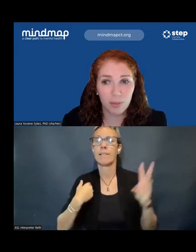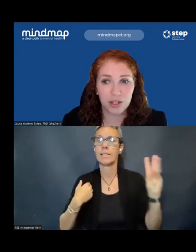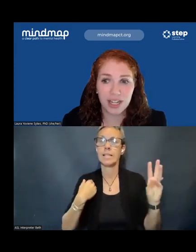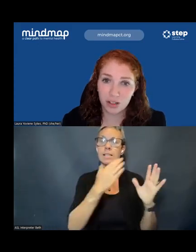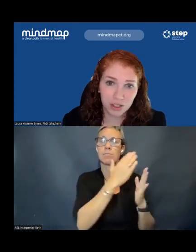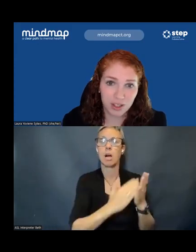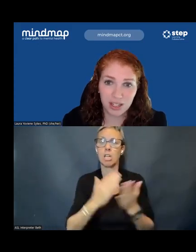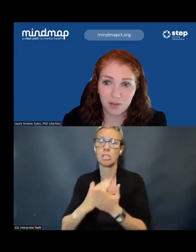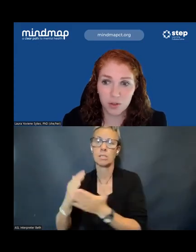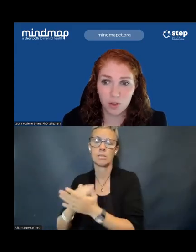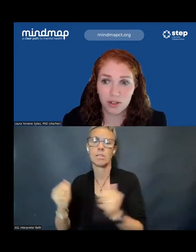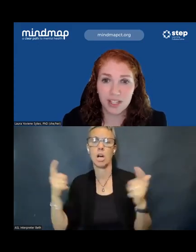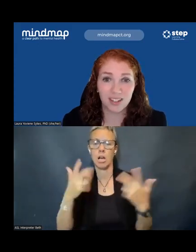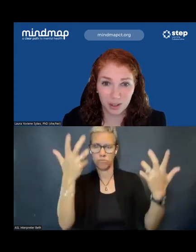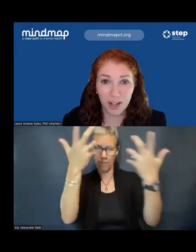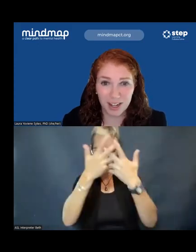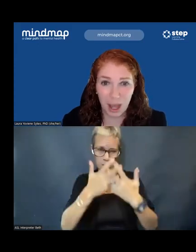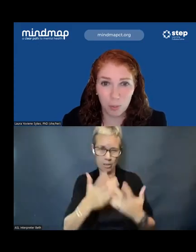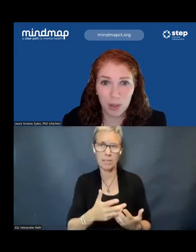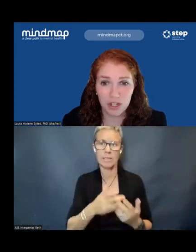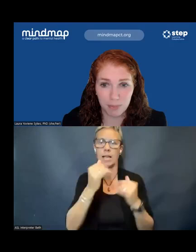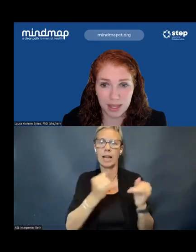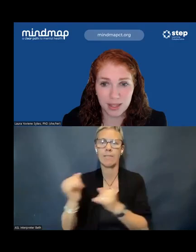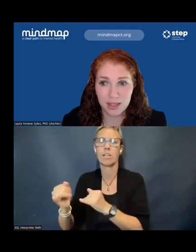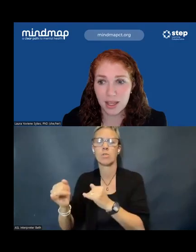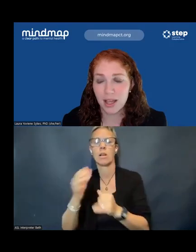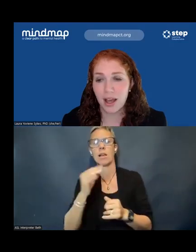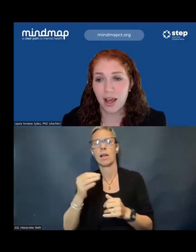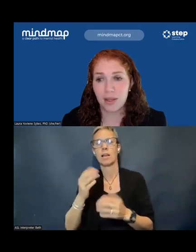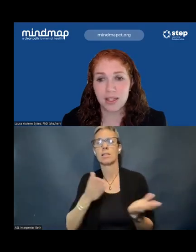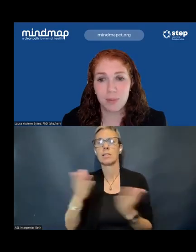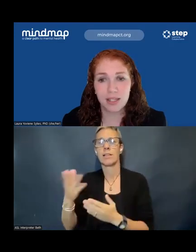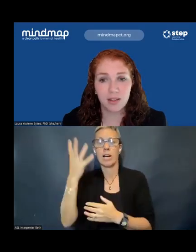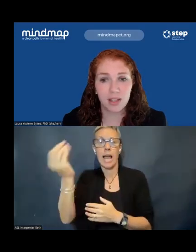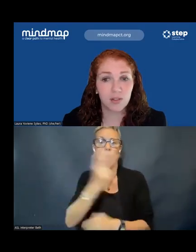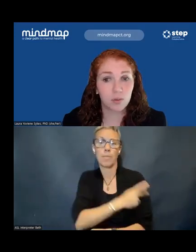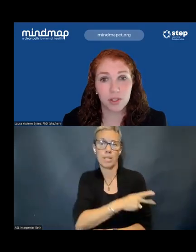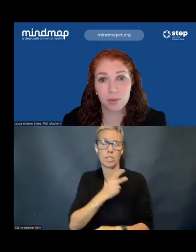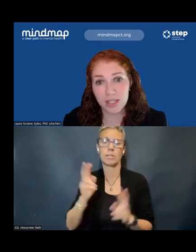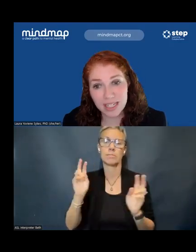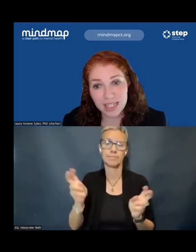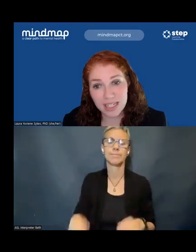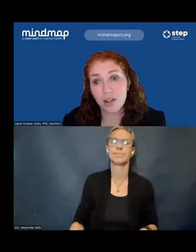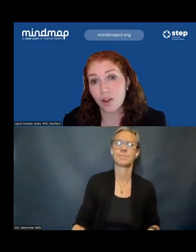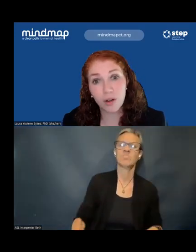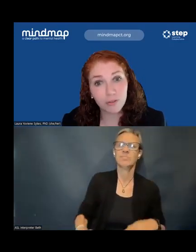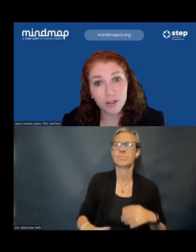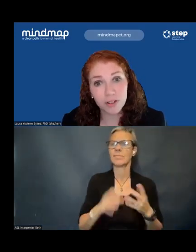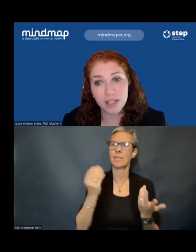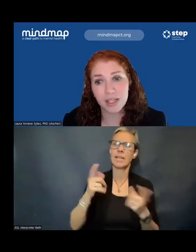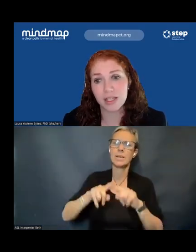All of them are tailored to the individual. It's delivered on an outpatient basis, and it's based on the individual's presentation,